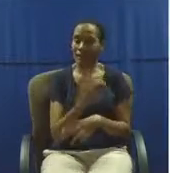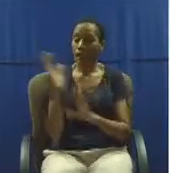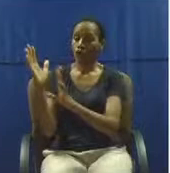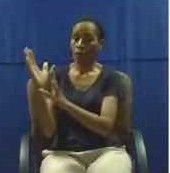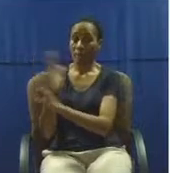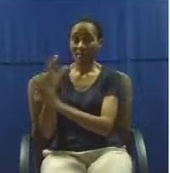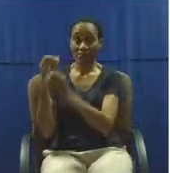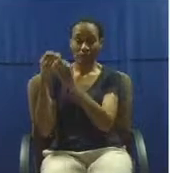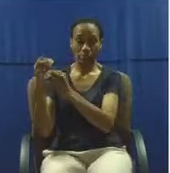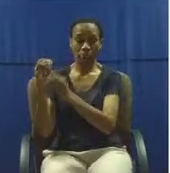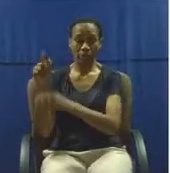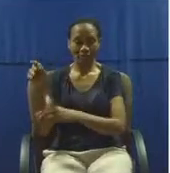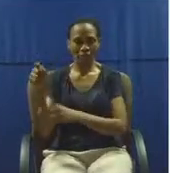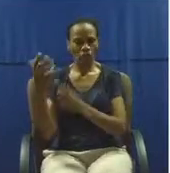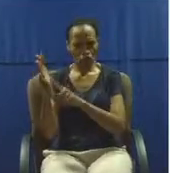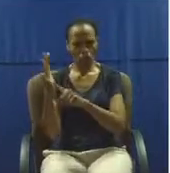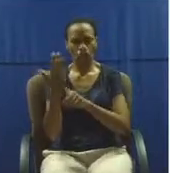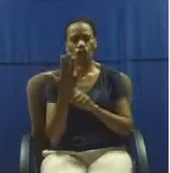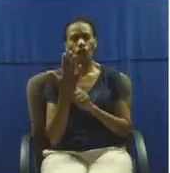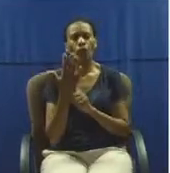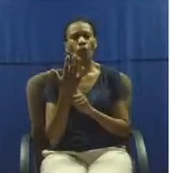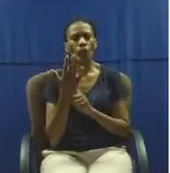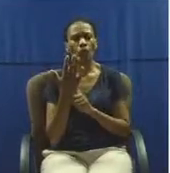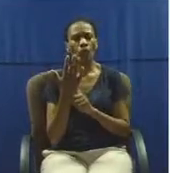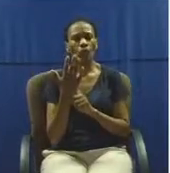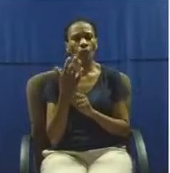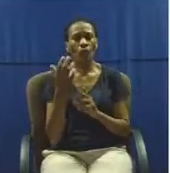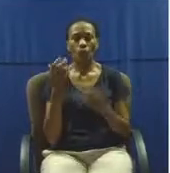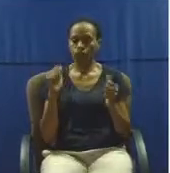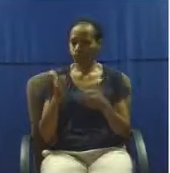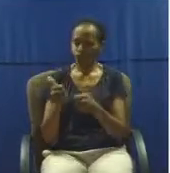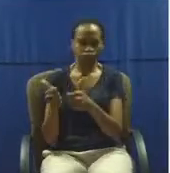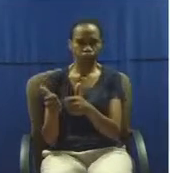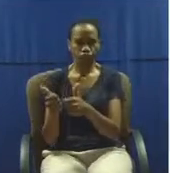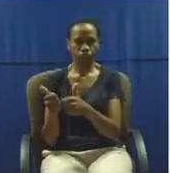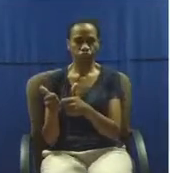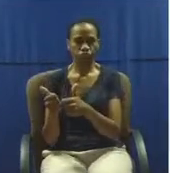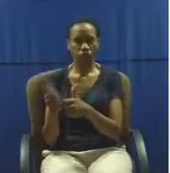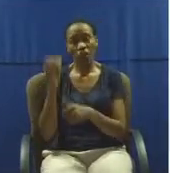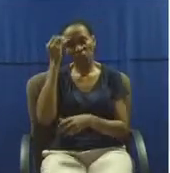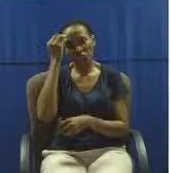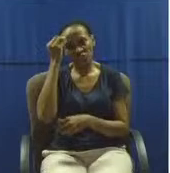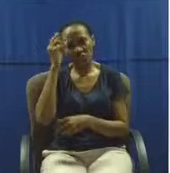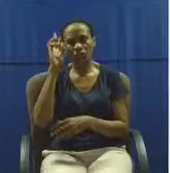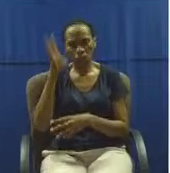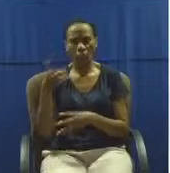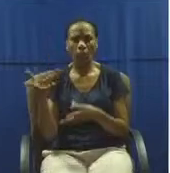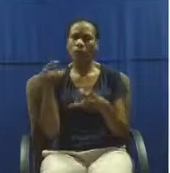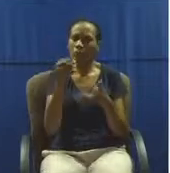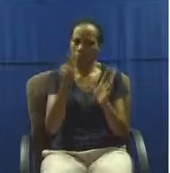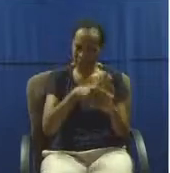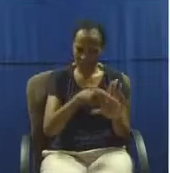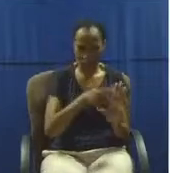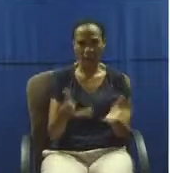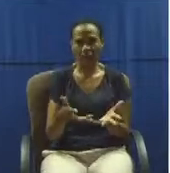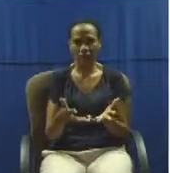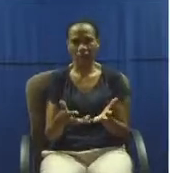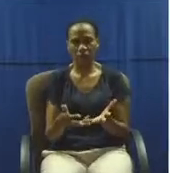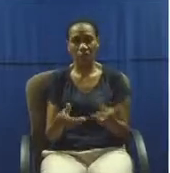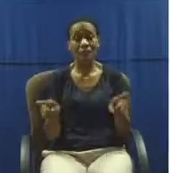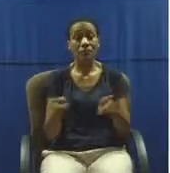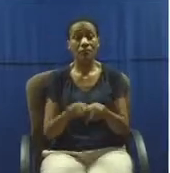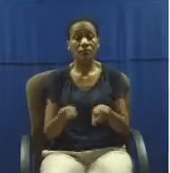sector has demonstrated very, very keen interest to participate. And